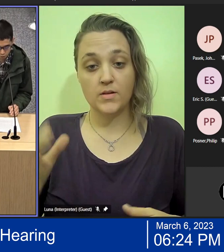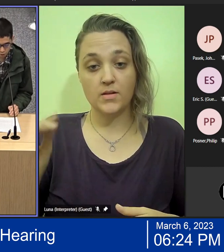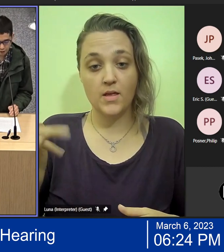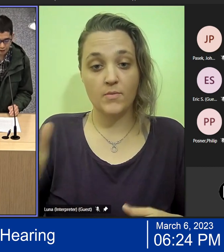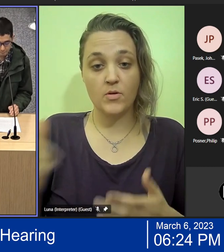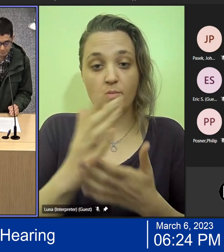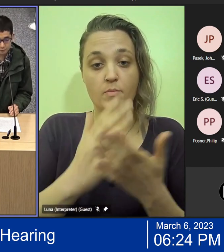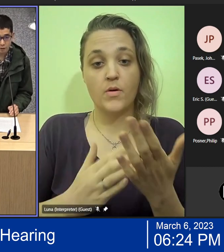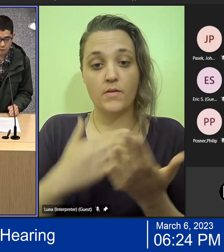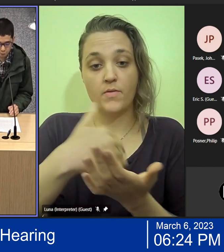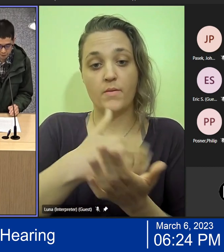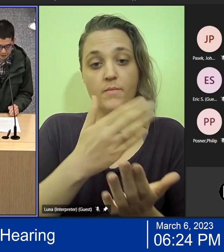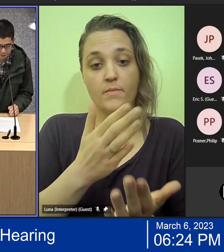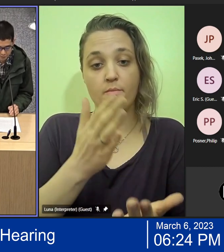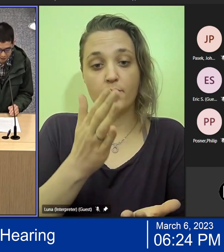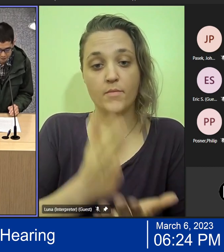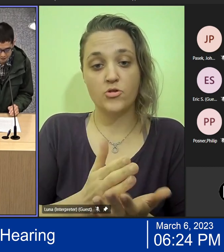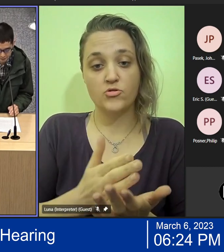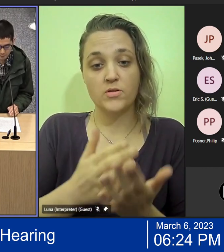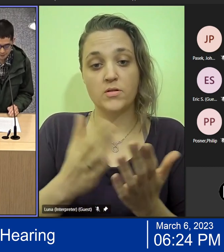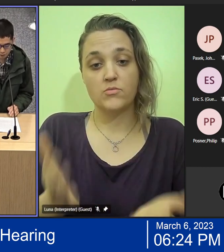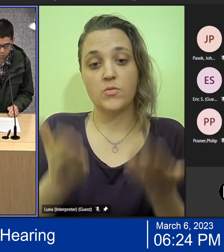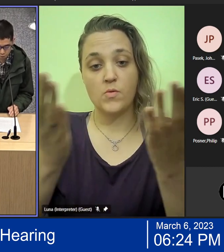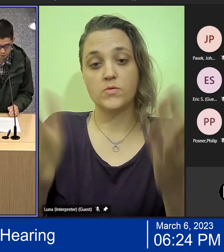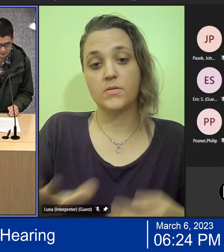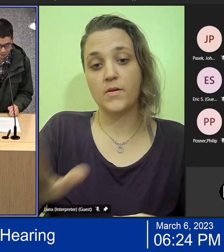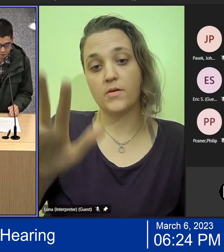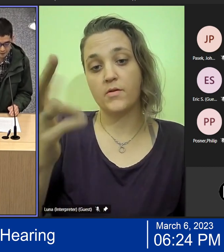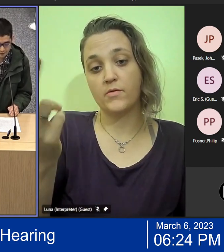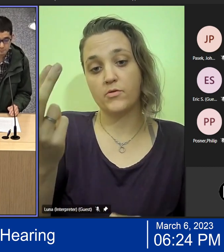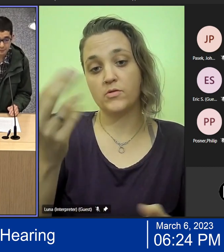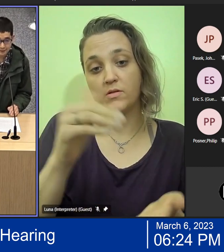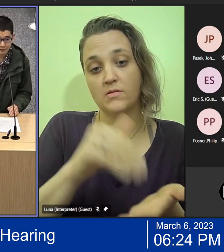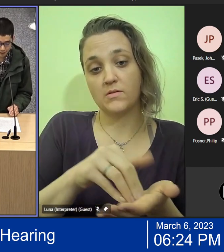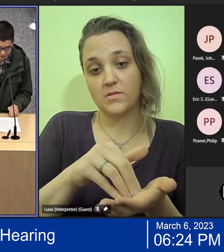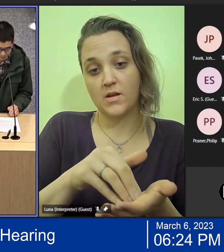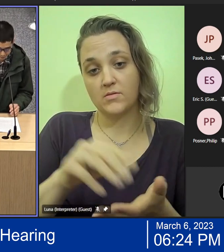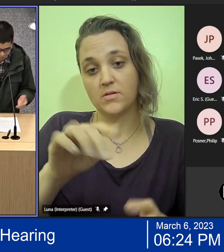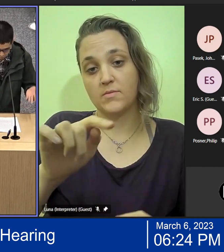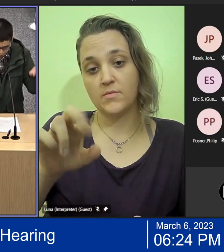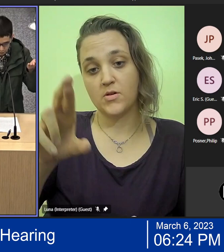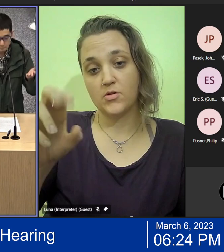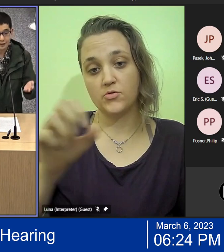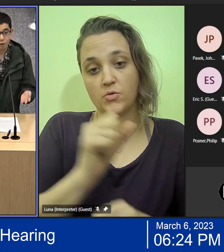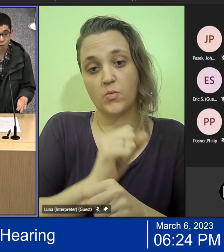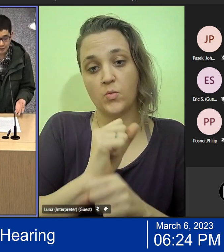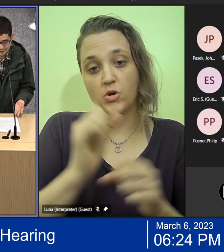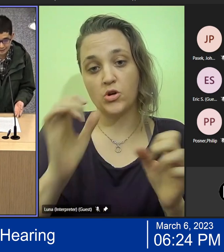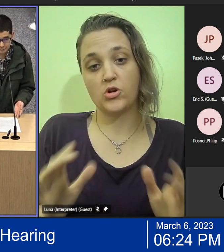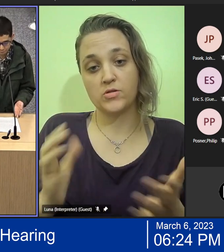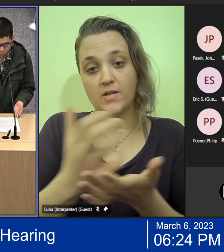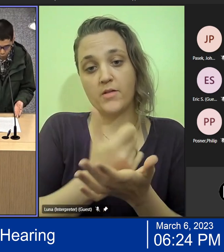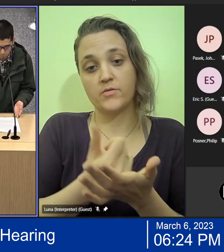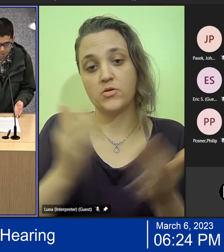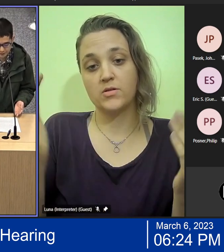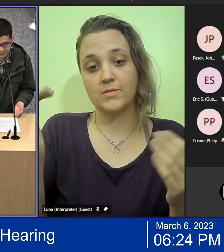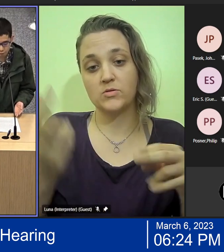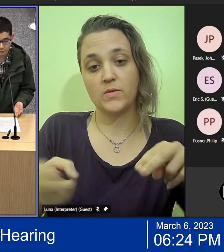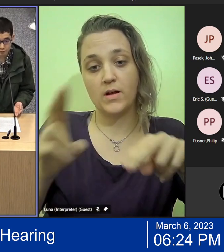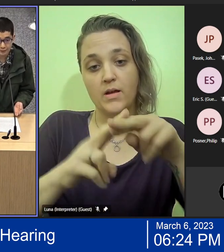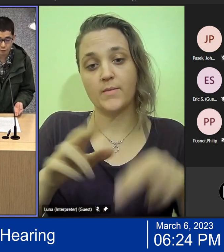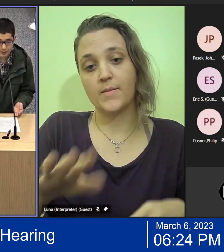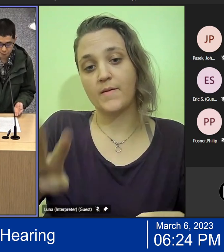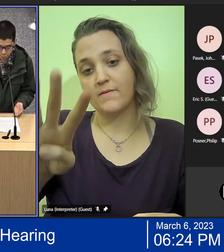Looking at the human capital summary part in the budget proposal, about 13,000 Metro worker salaries are expected to